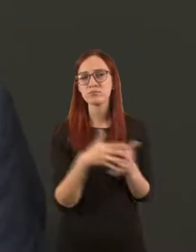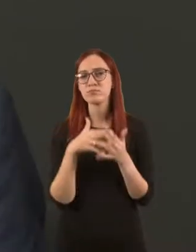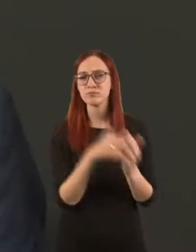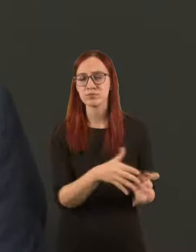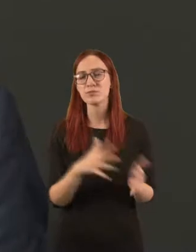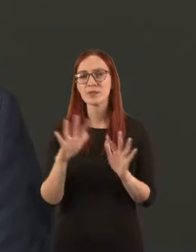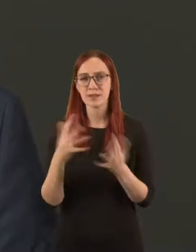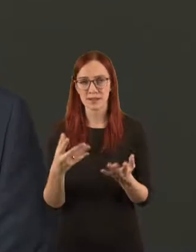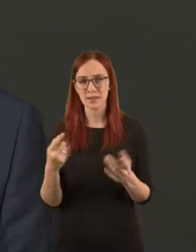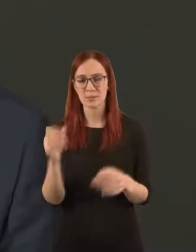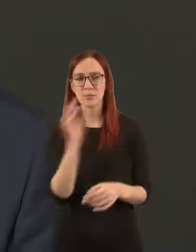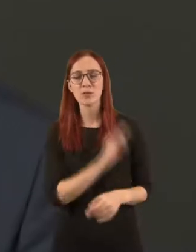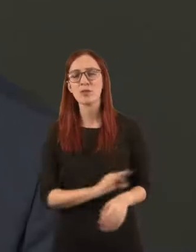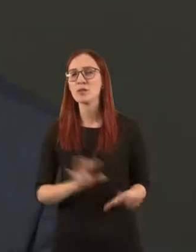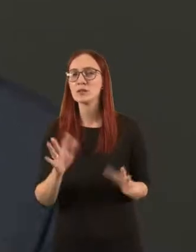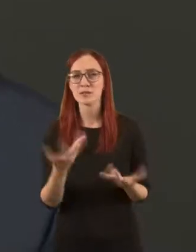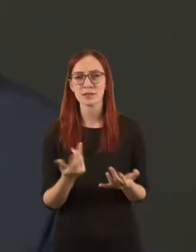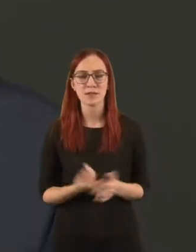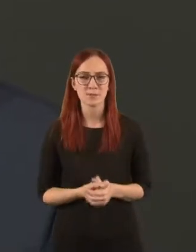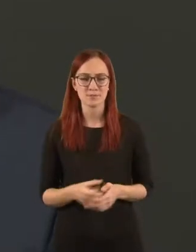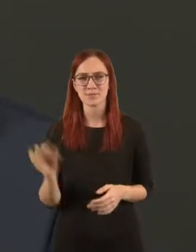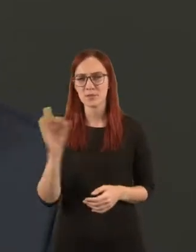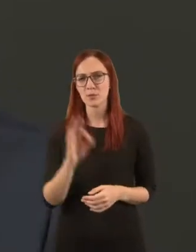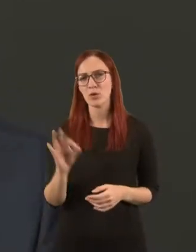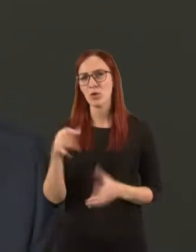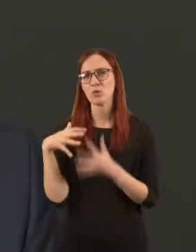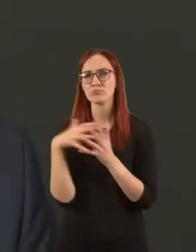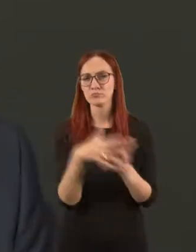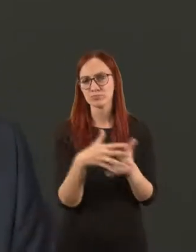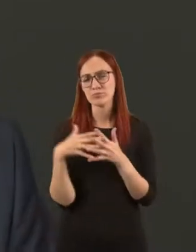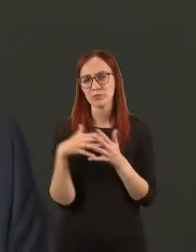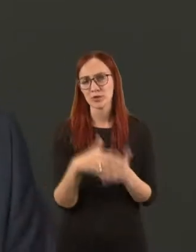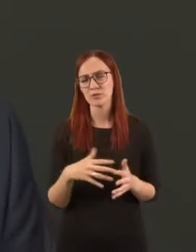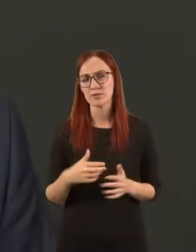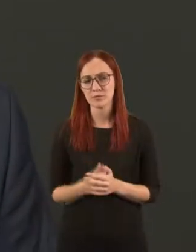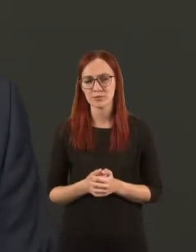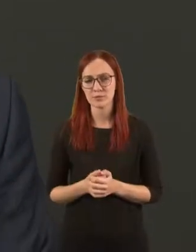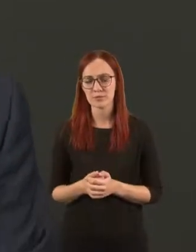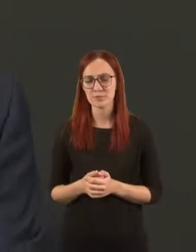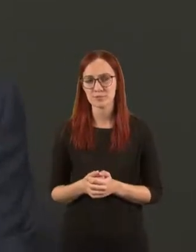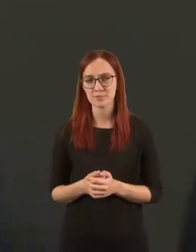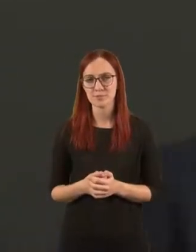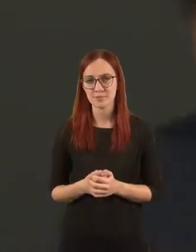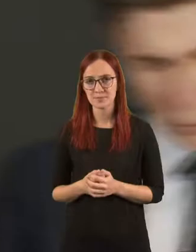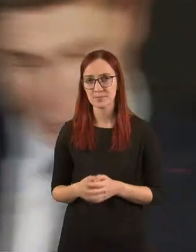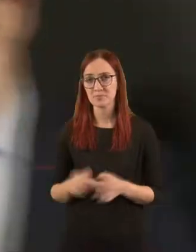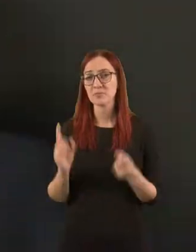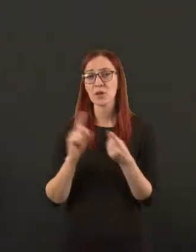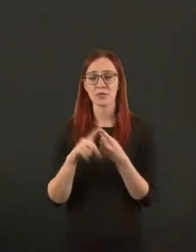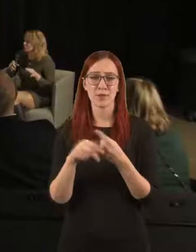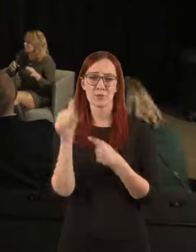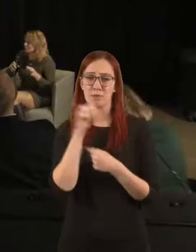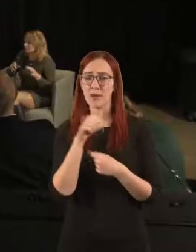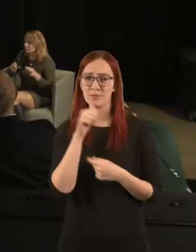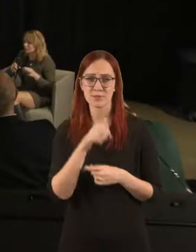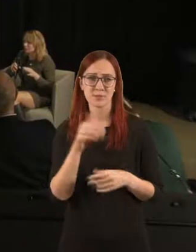reality. We understand the challenge. The question is what means of transport we are using.